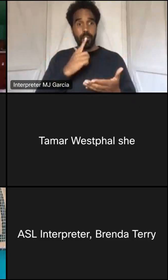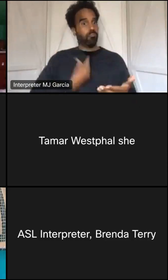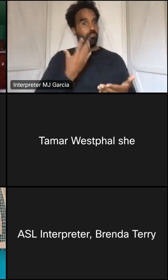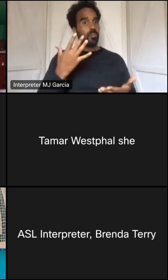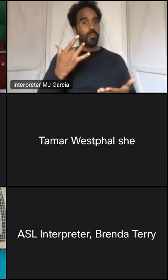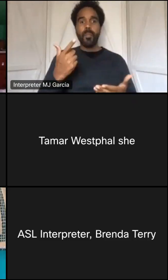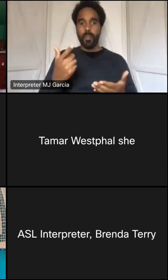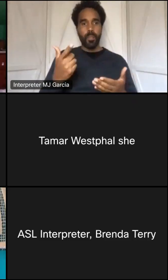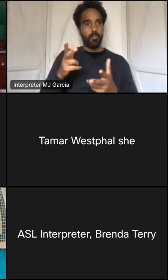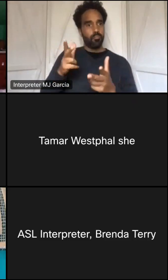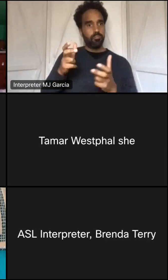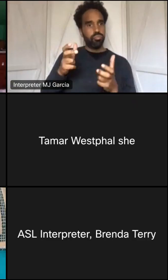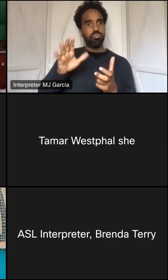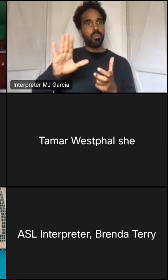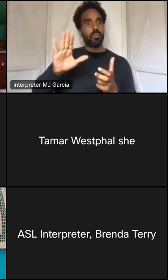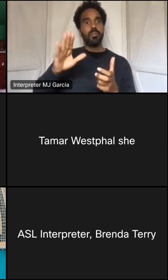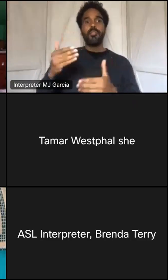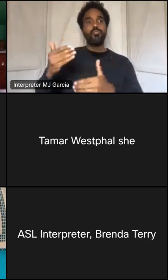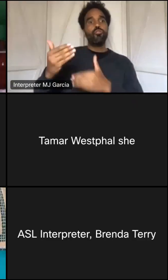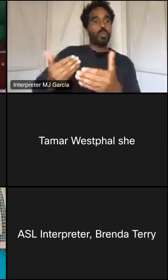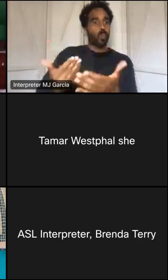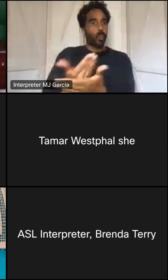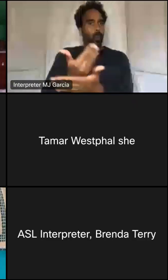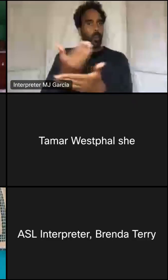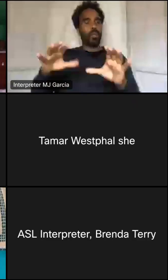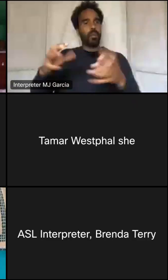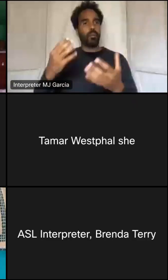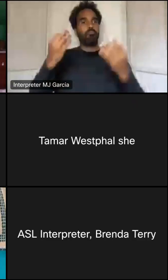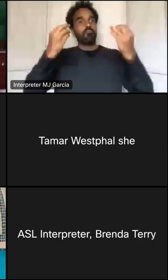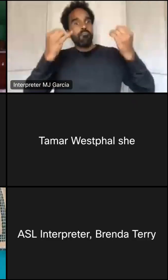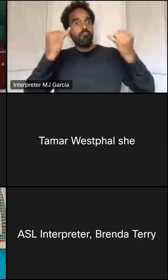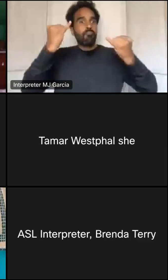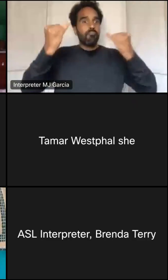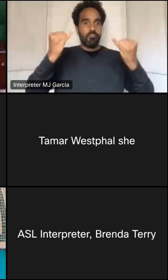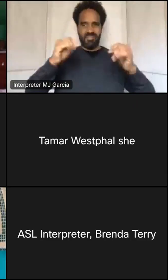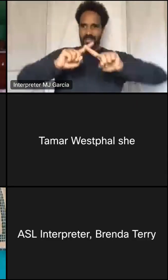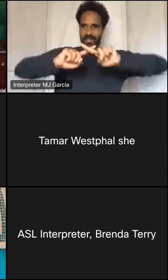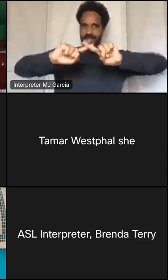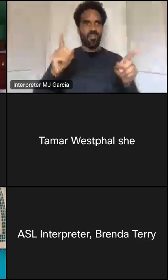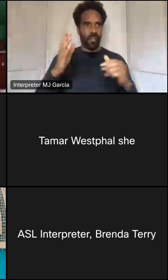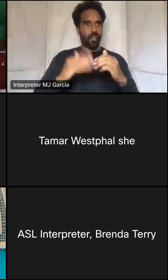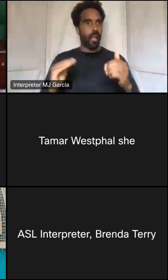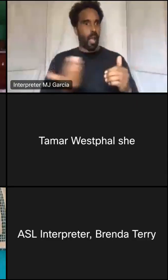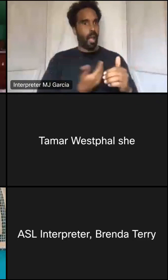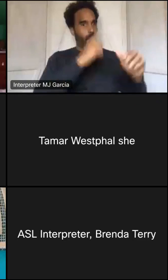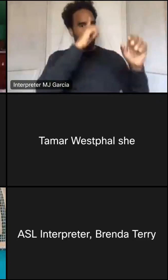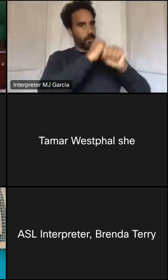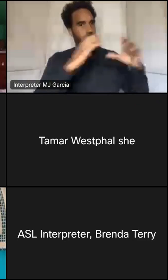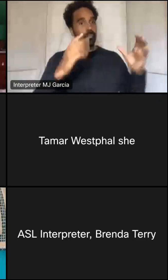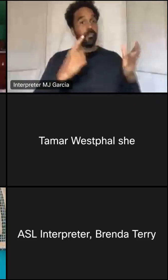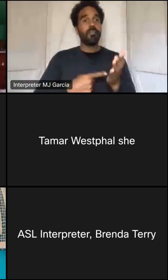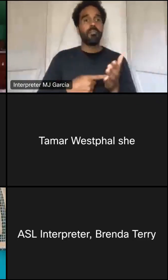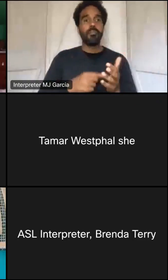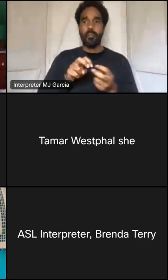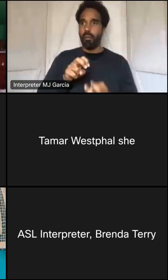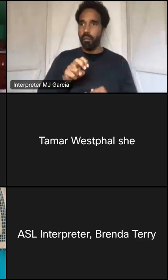saying. We're coming from different generations, different, you know, thoughts and experiences. So hearing them sometimes it opens our eyes where we think,